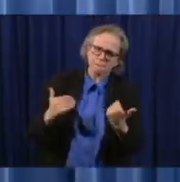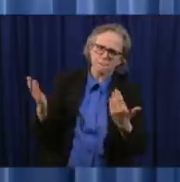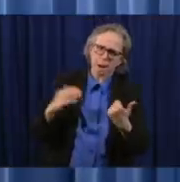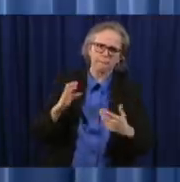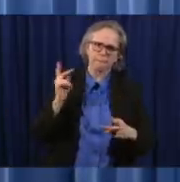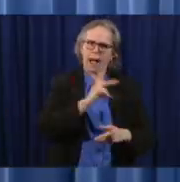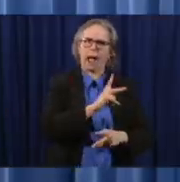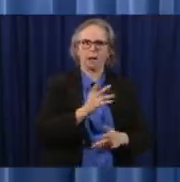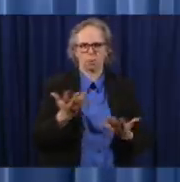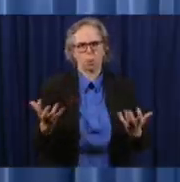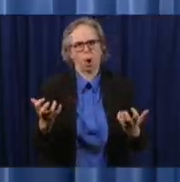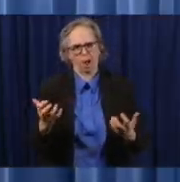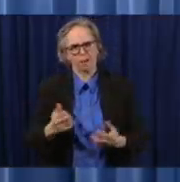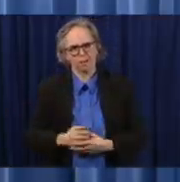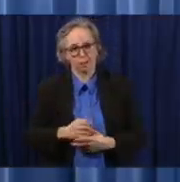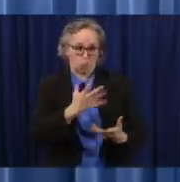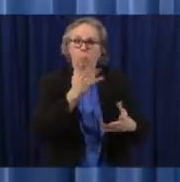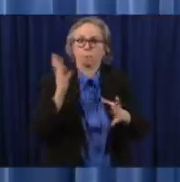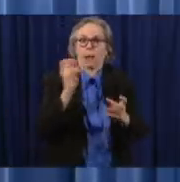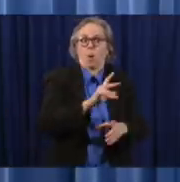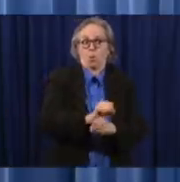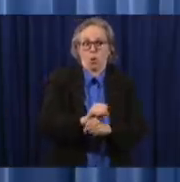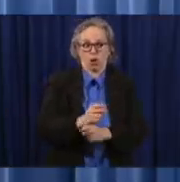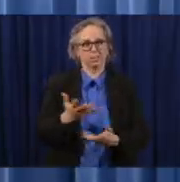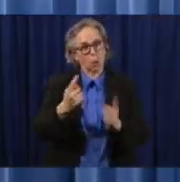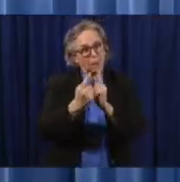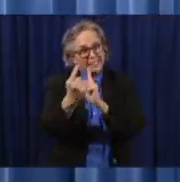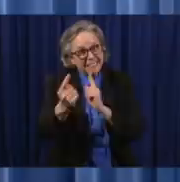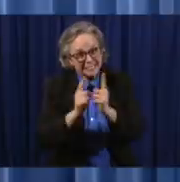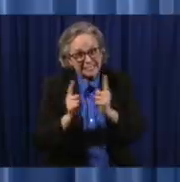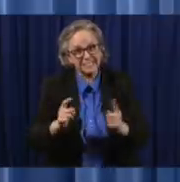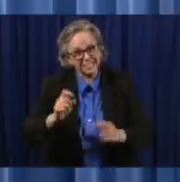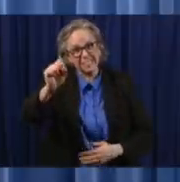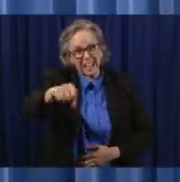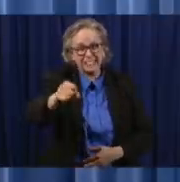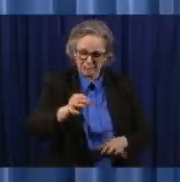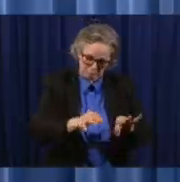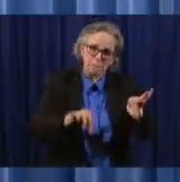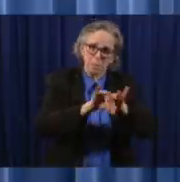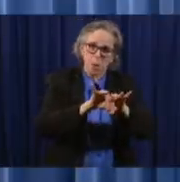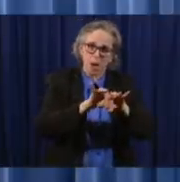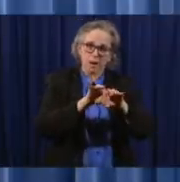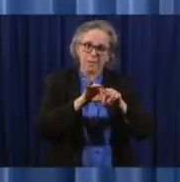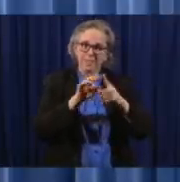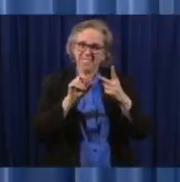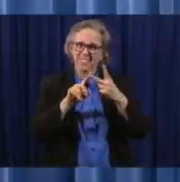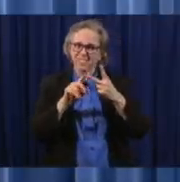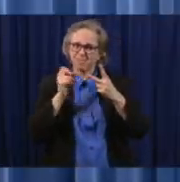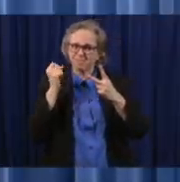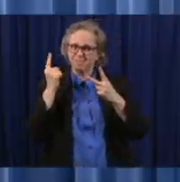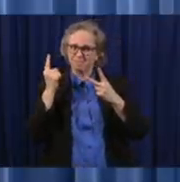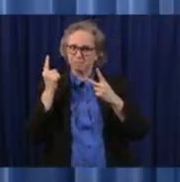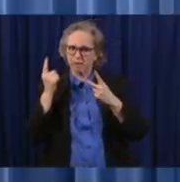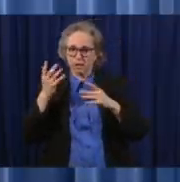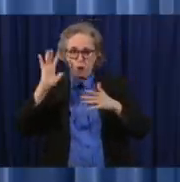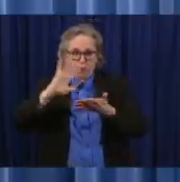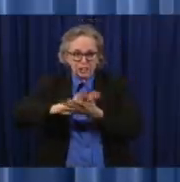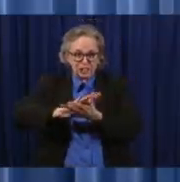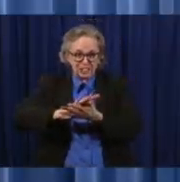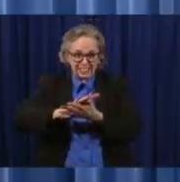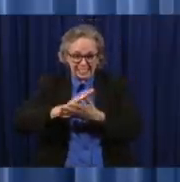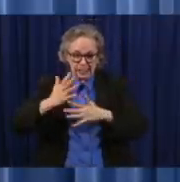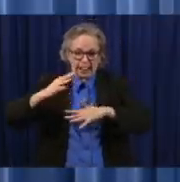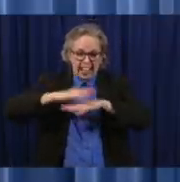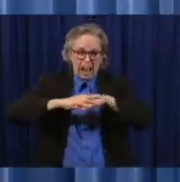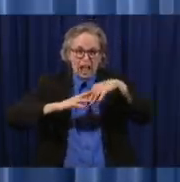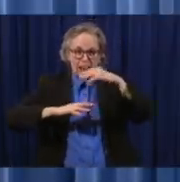as Dr. Acton says, this is like Swiss cheese. The distancing is very important, but you layer on top of that